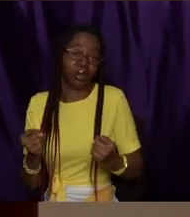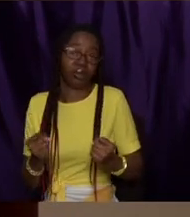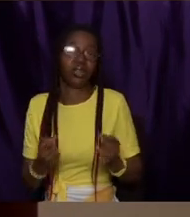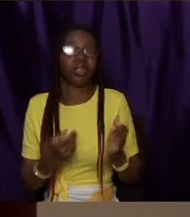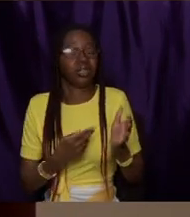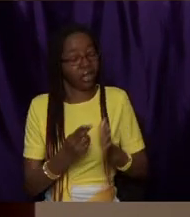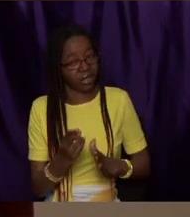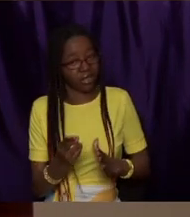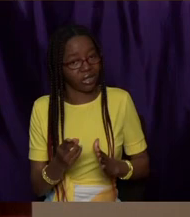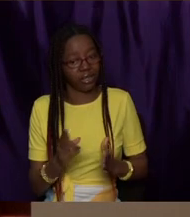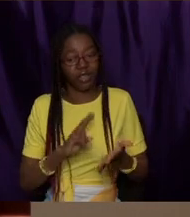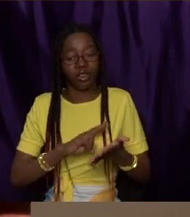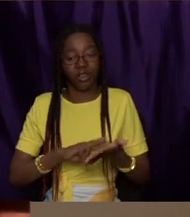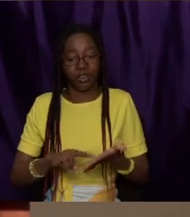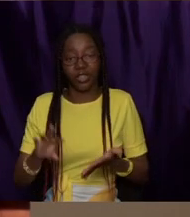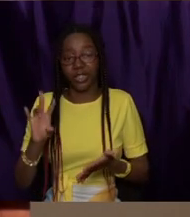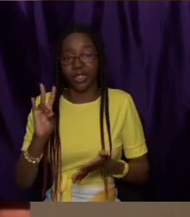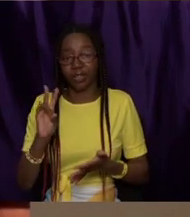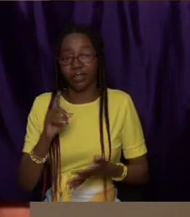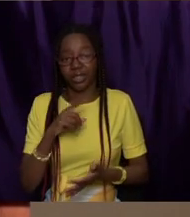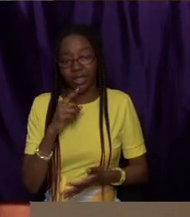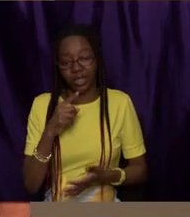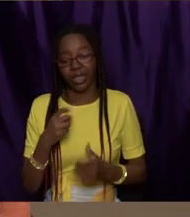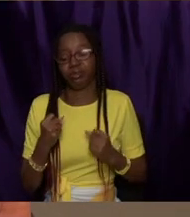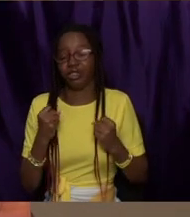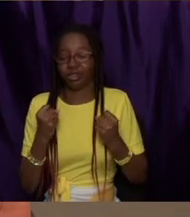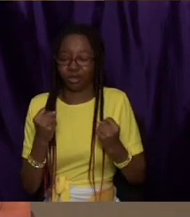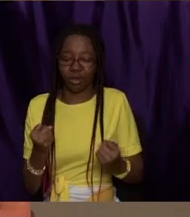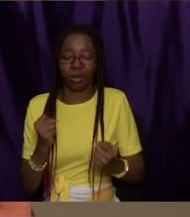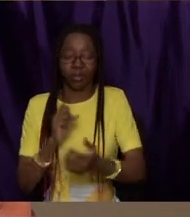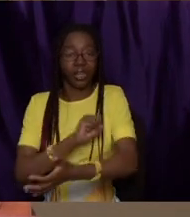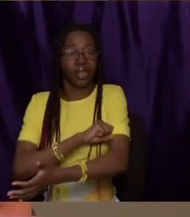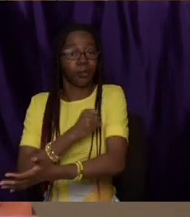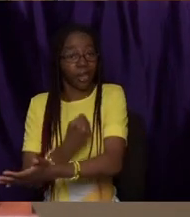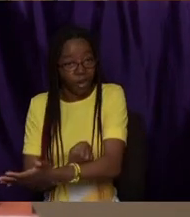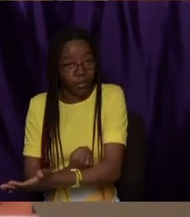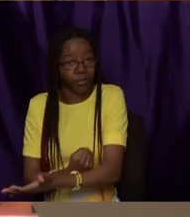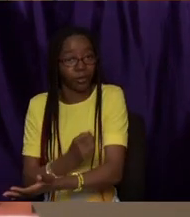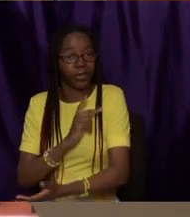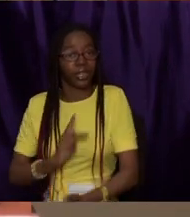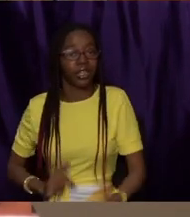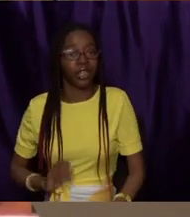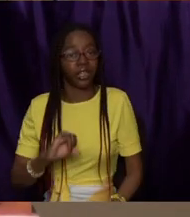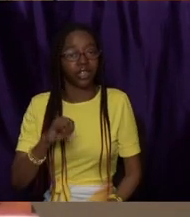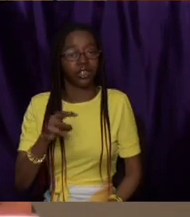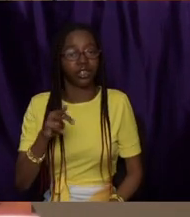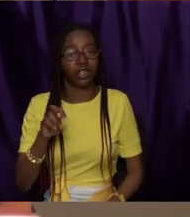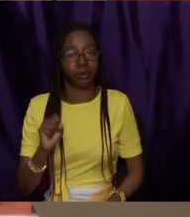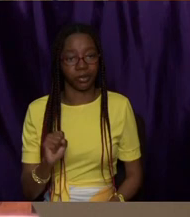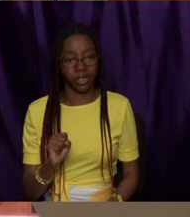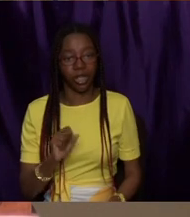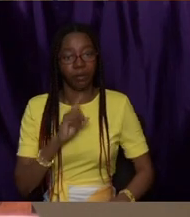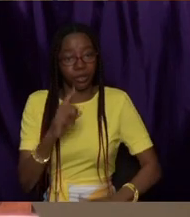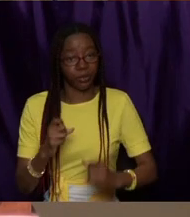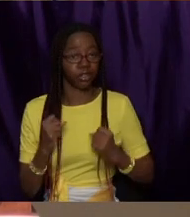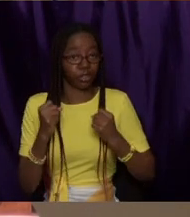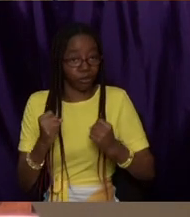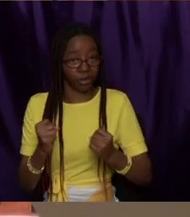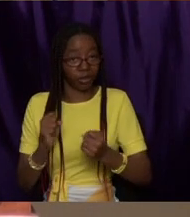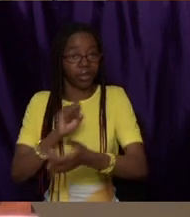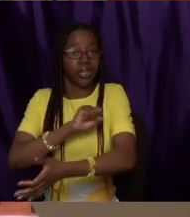courageous. Verse 7, he says, be strong and courageous. King James says, be very strong and